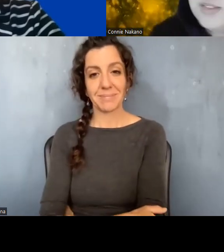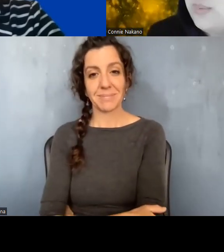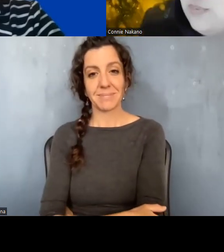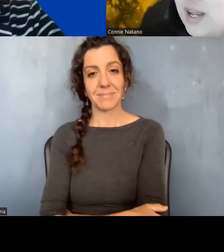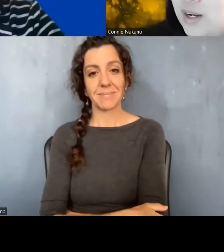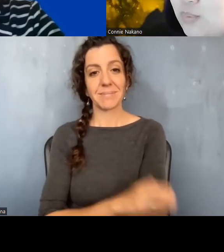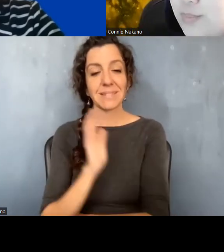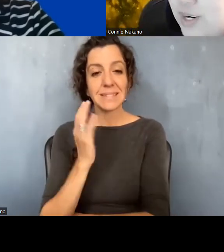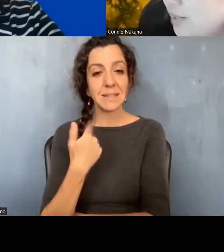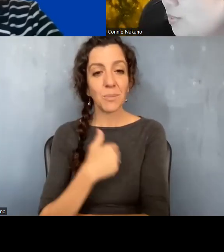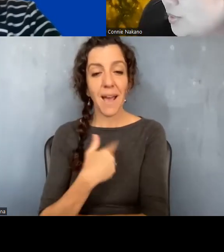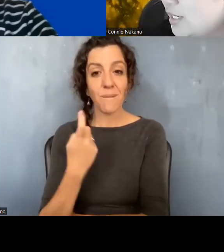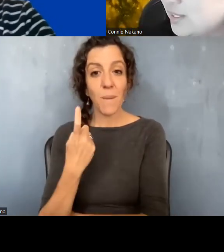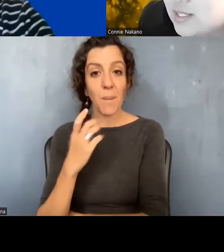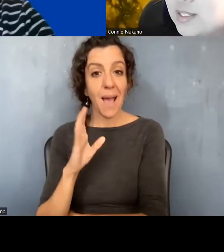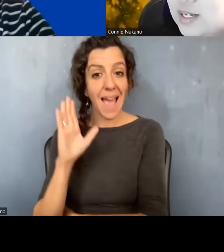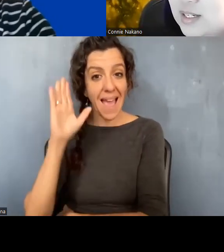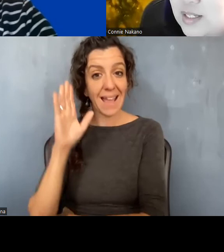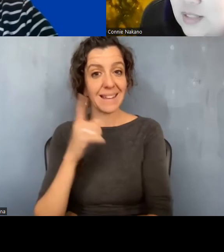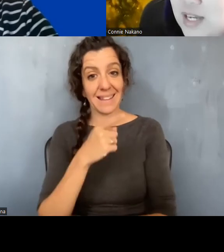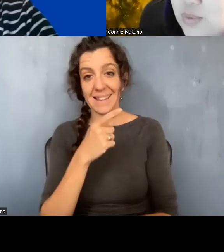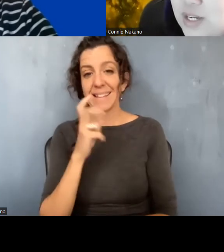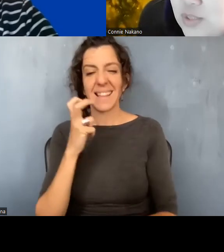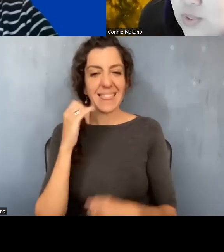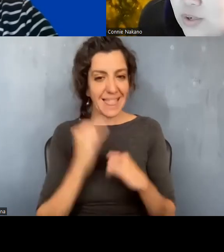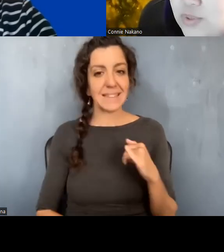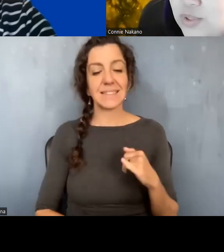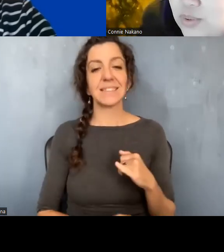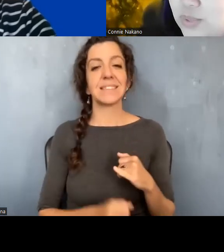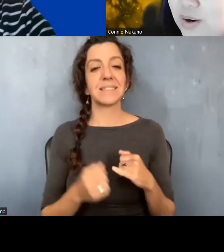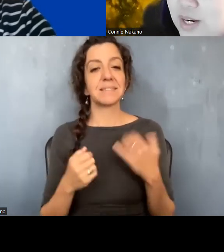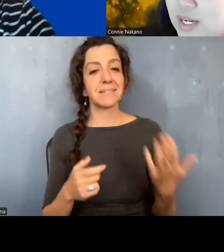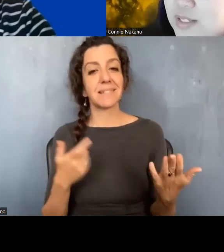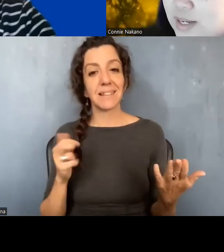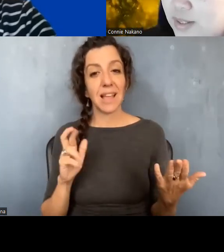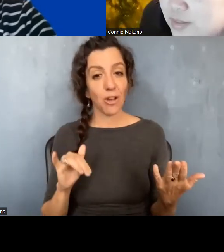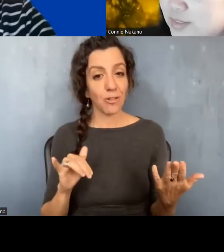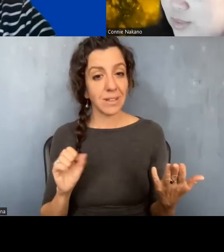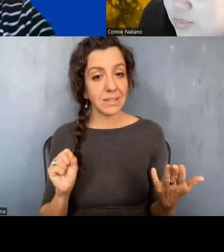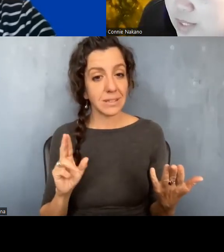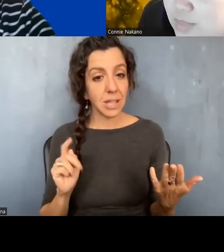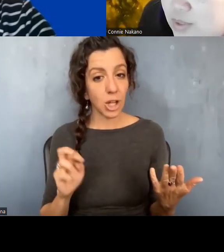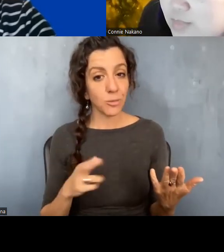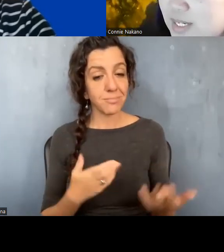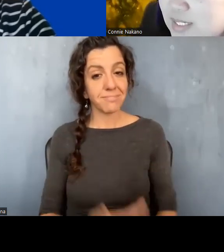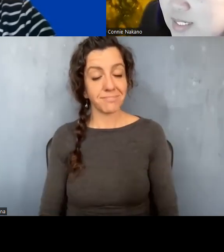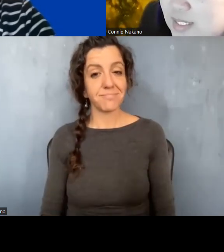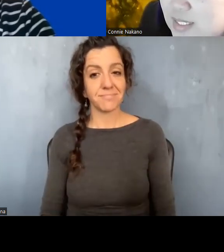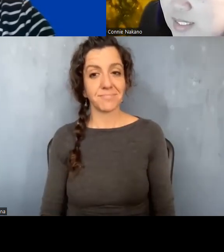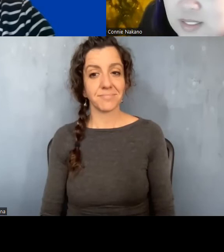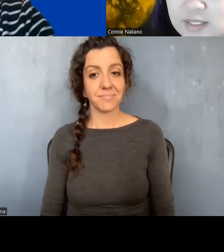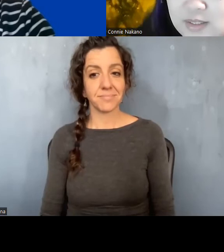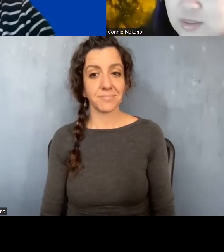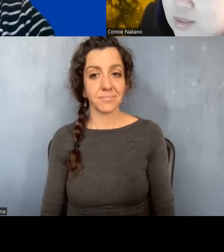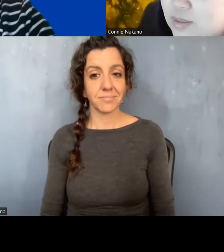See, looks like we've got one more hand. We will take this last question. We'll go to Gary Sutter. We'll unmute your mic.